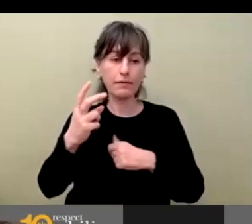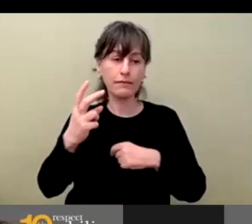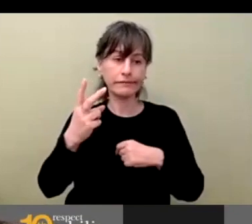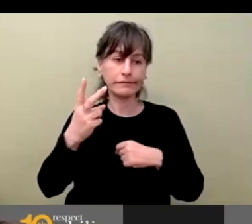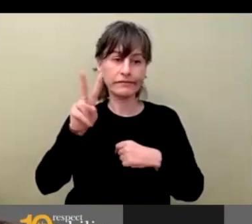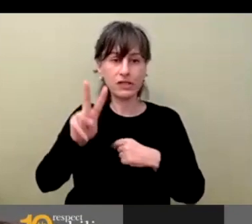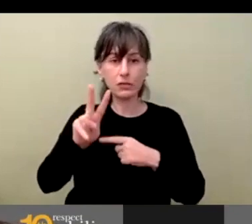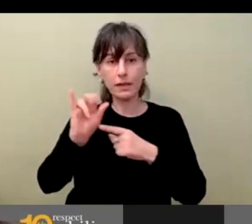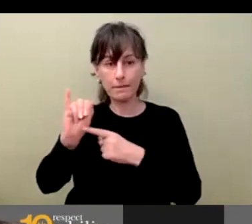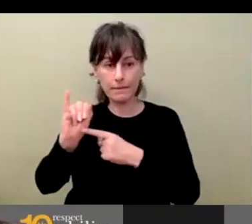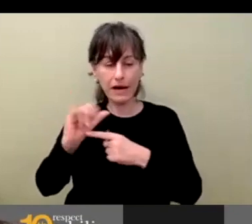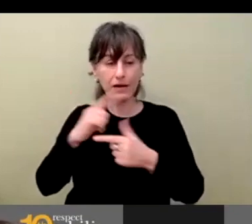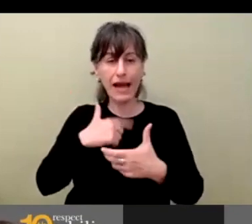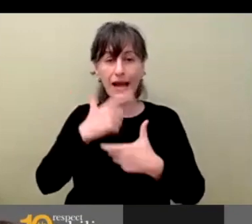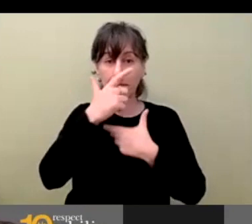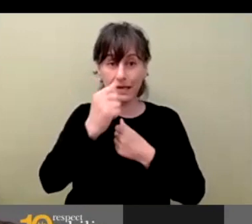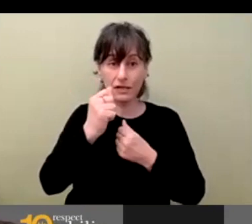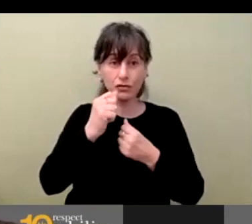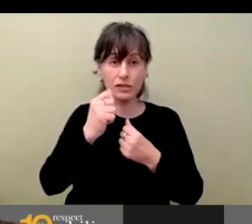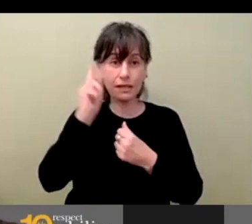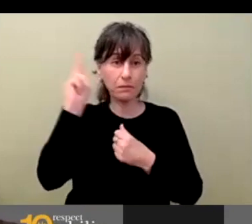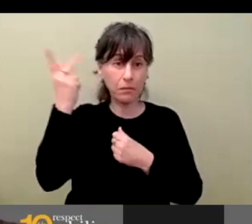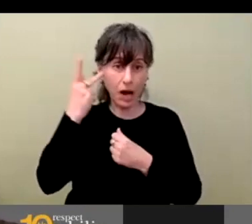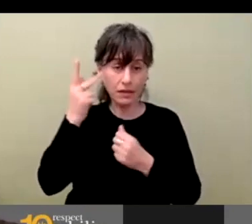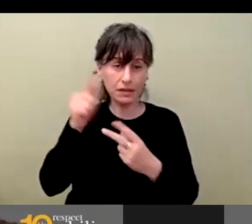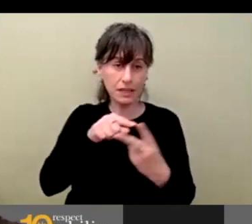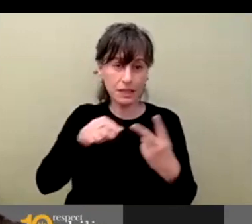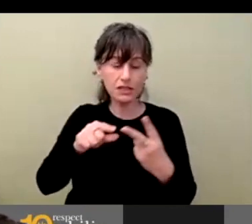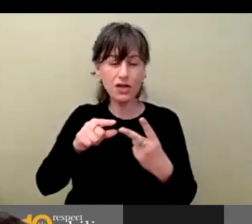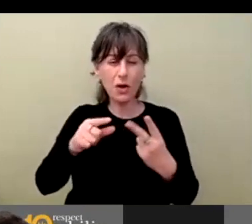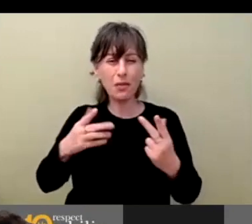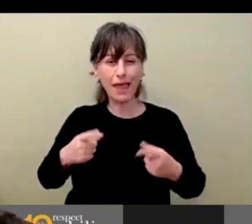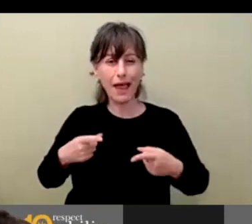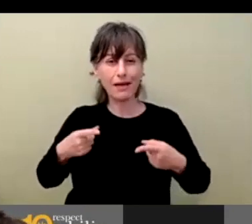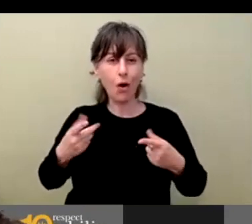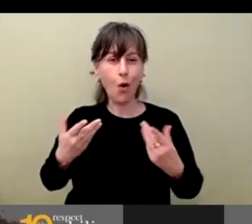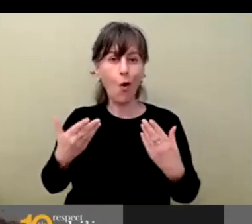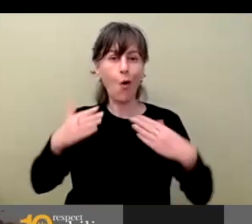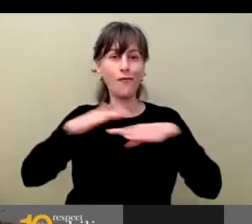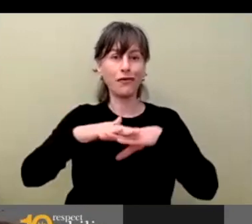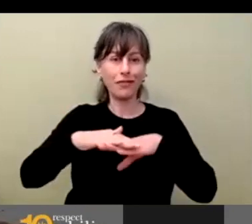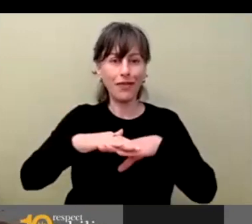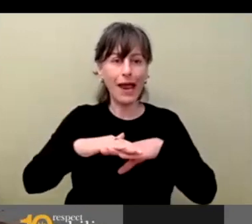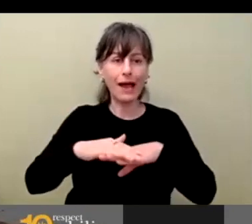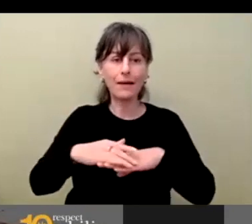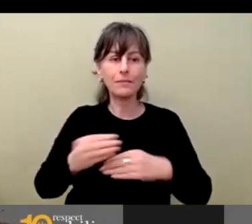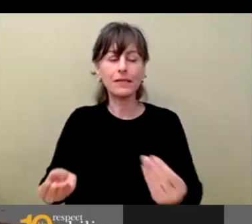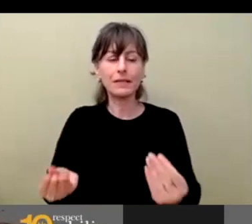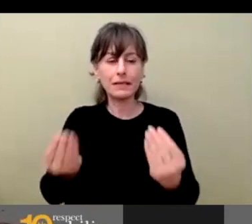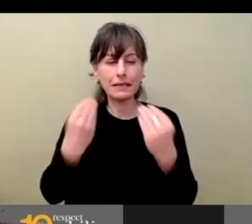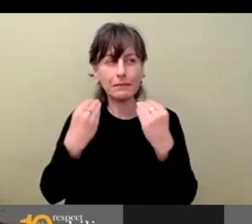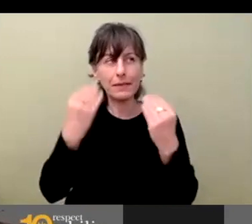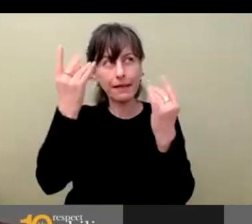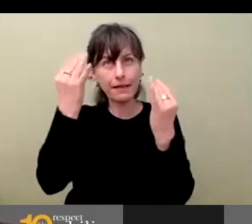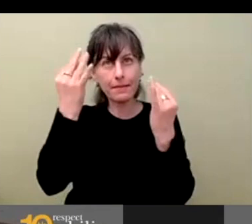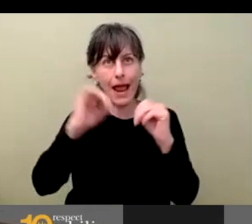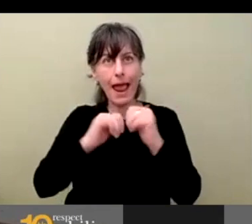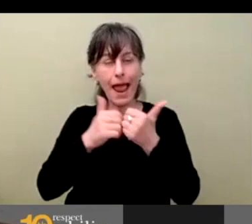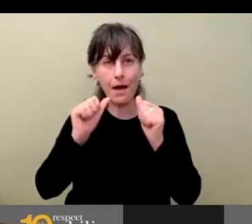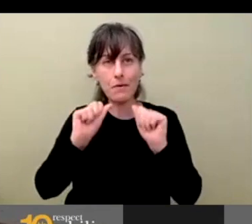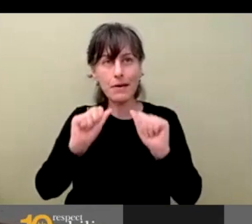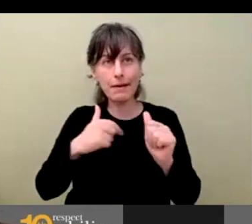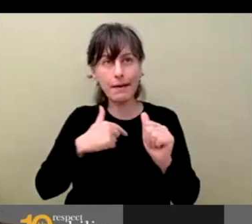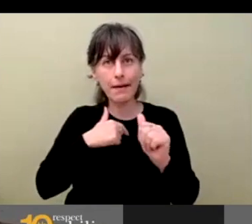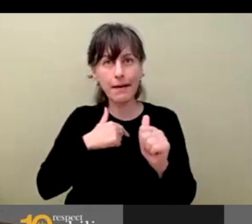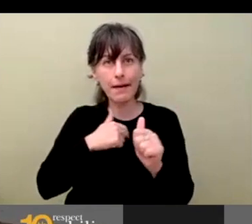in politics. And so that intersection got me into thinking about how I can